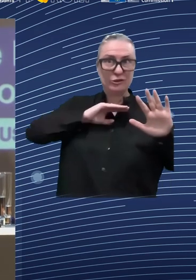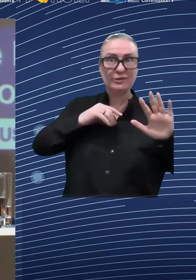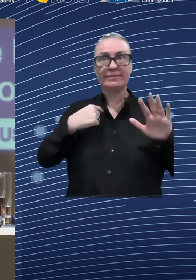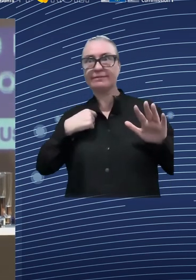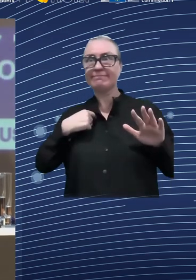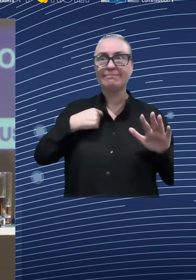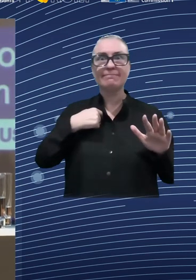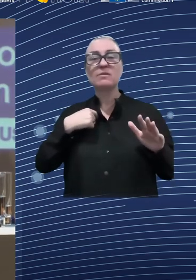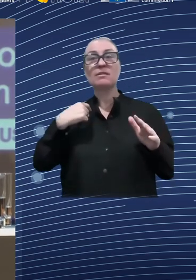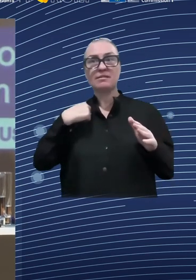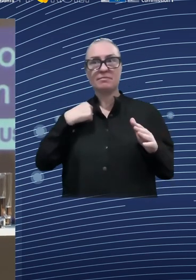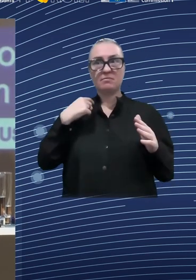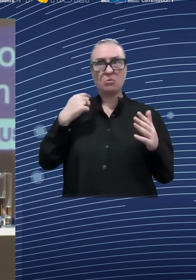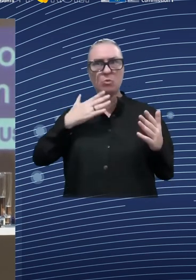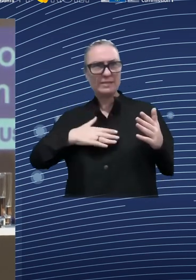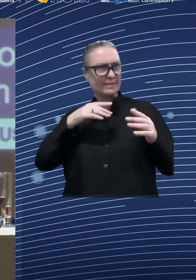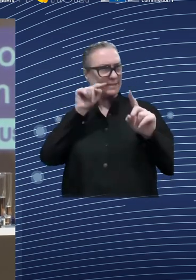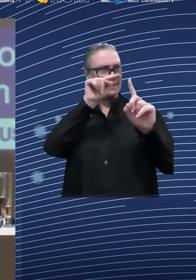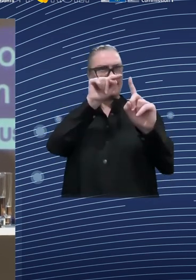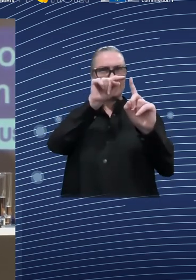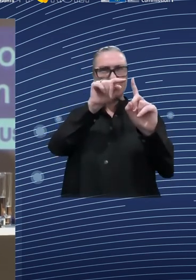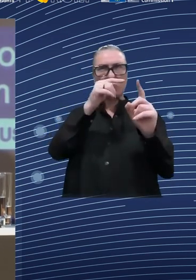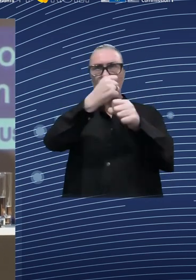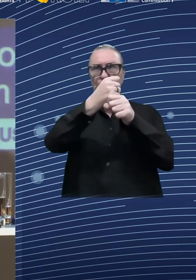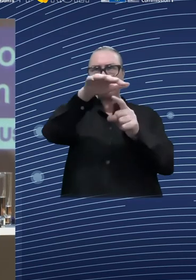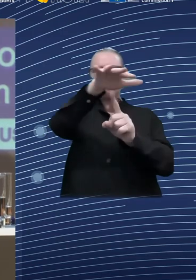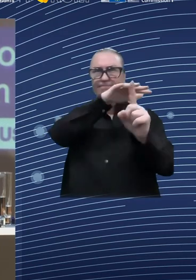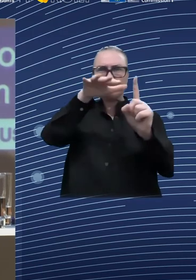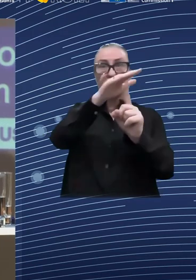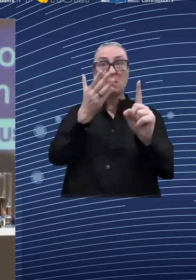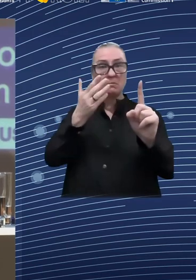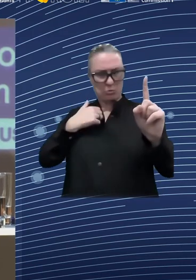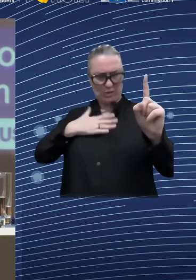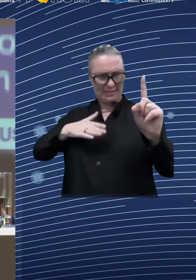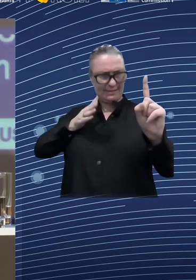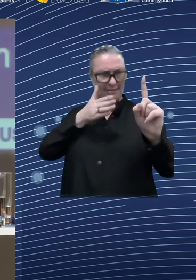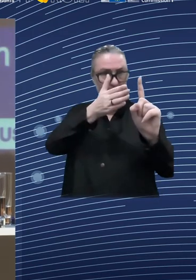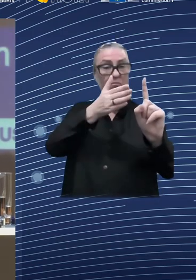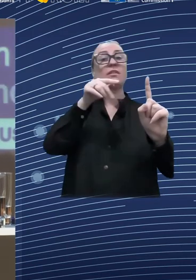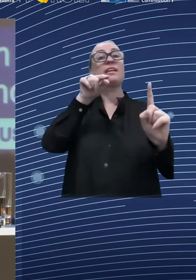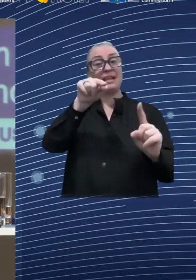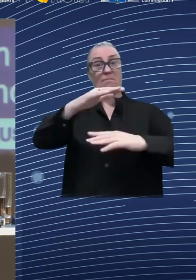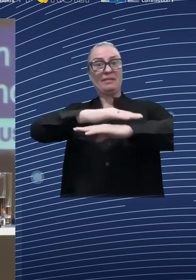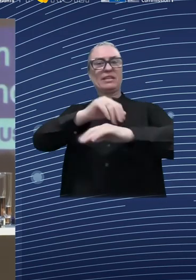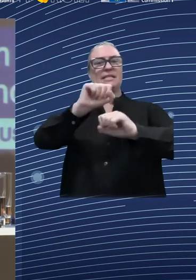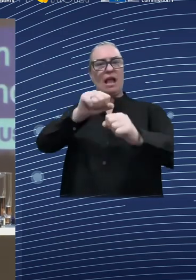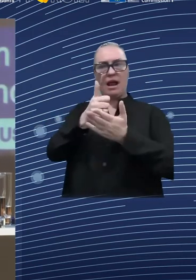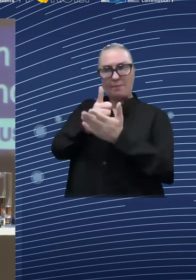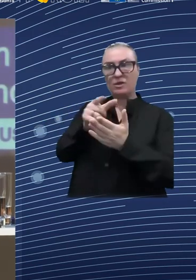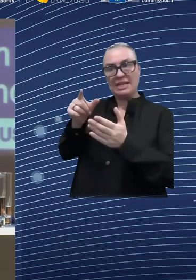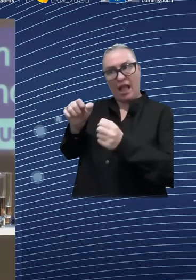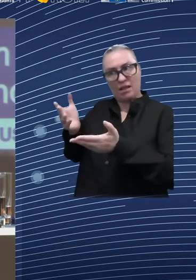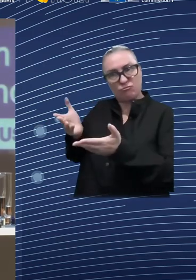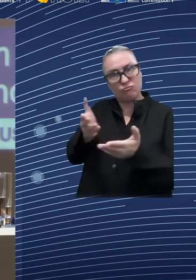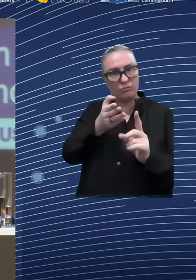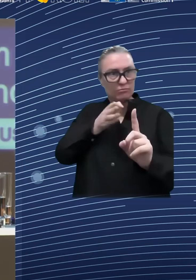to get to that endpoint. And that would be true, obviously, as well, of somebody who's mid-stage career and wants to make a change or wants to reskill and upskill.